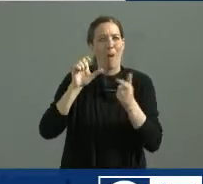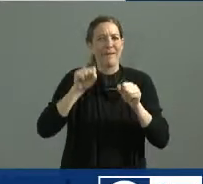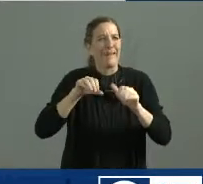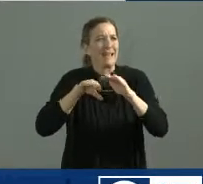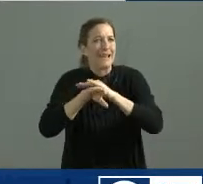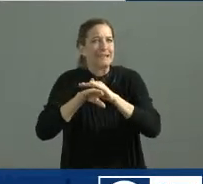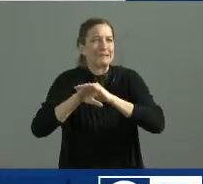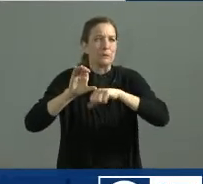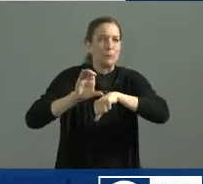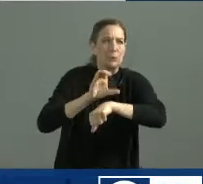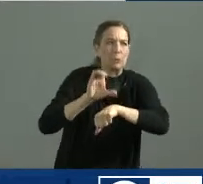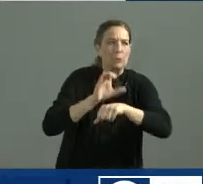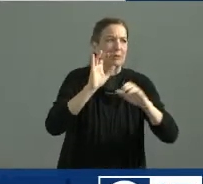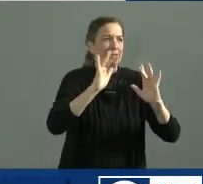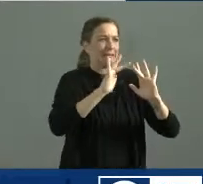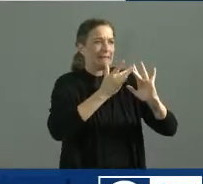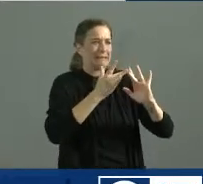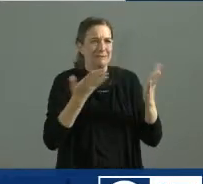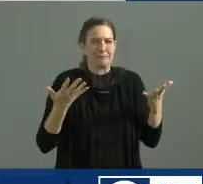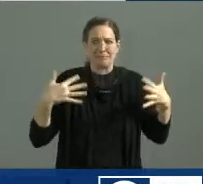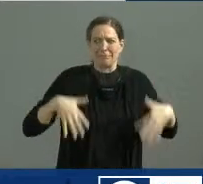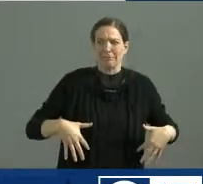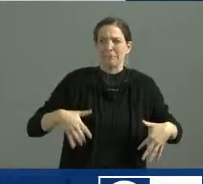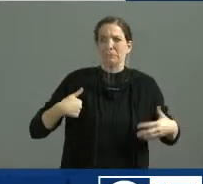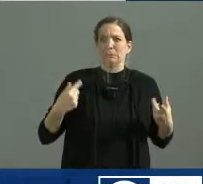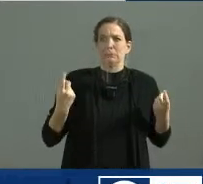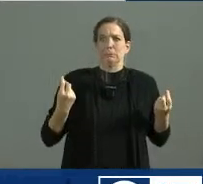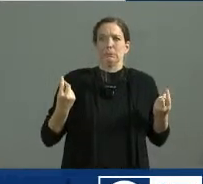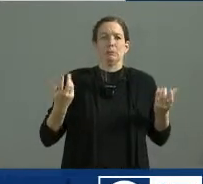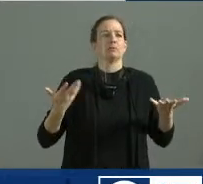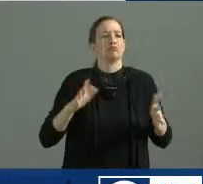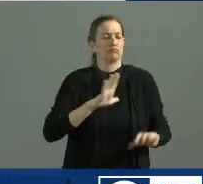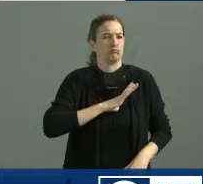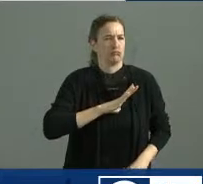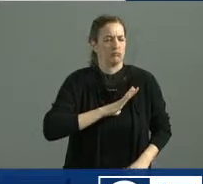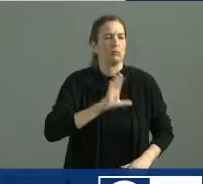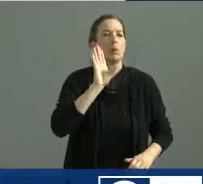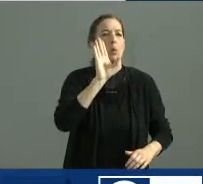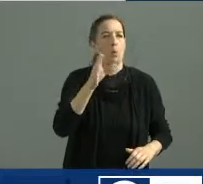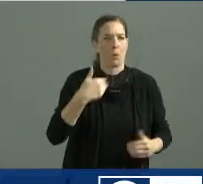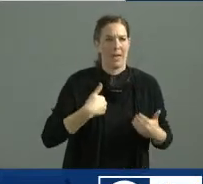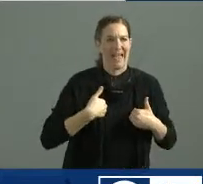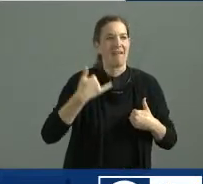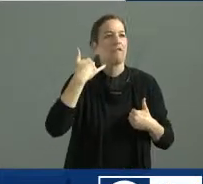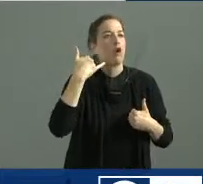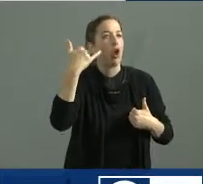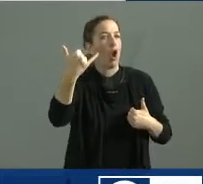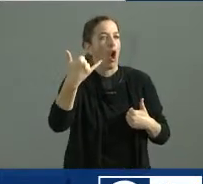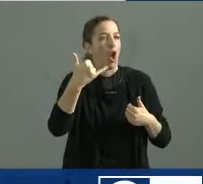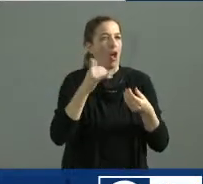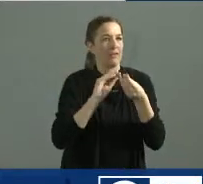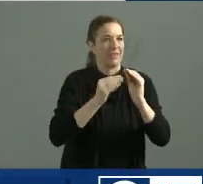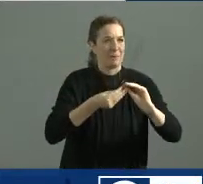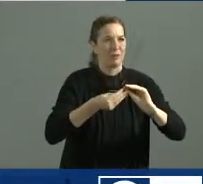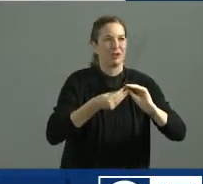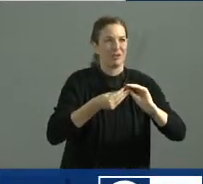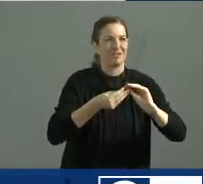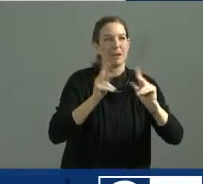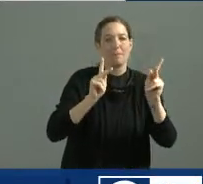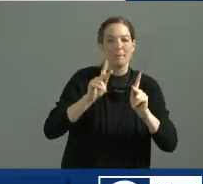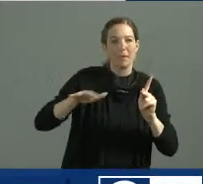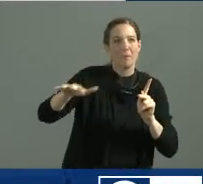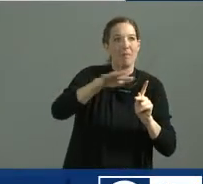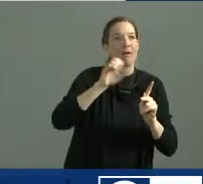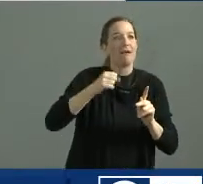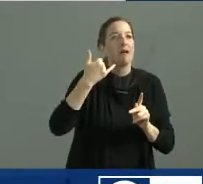or the internet, so we also will have a a call line where people can